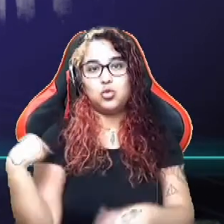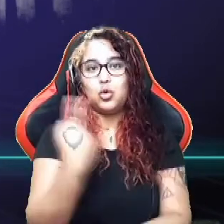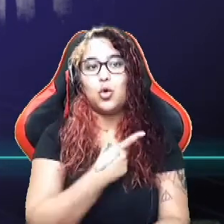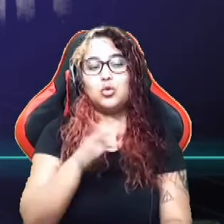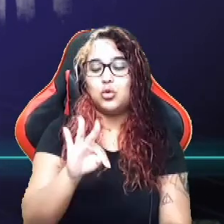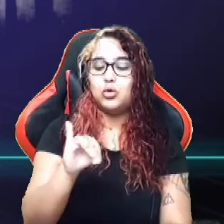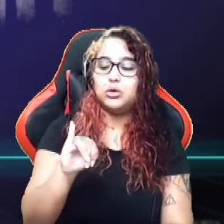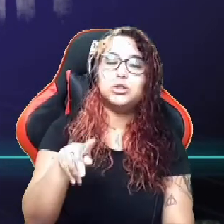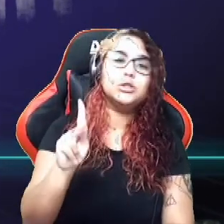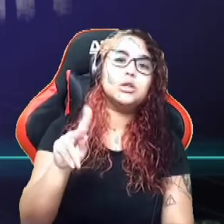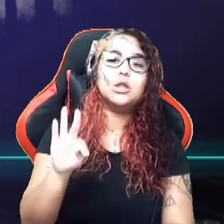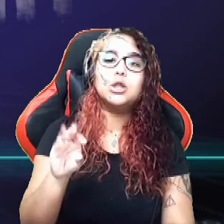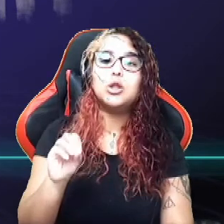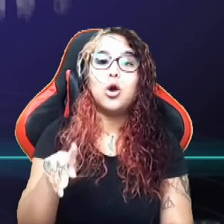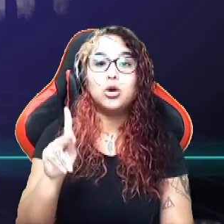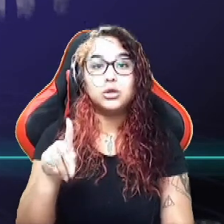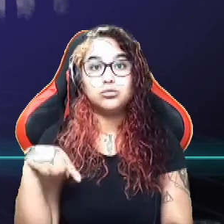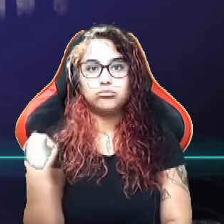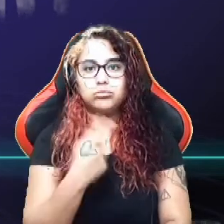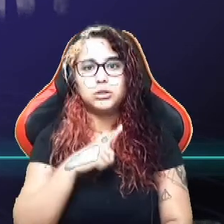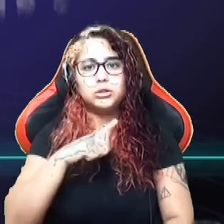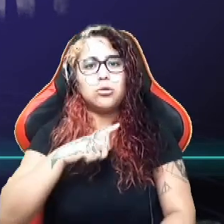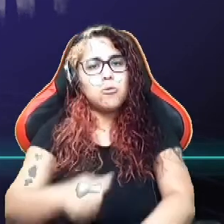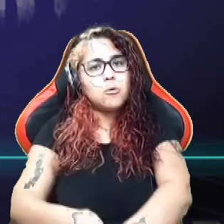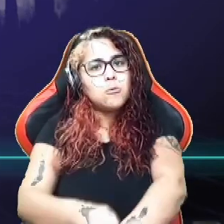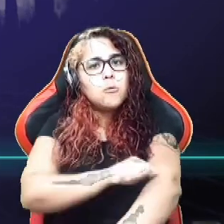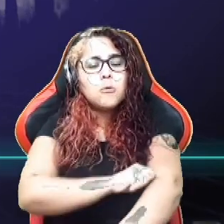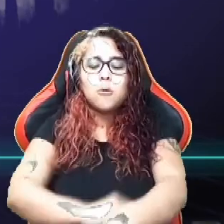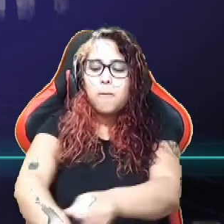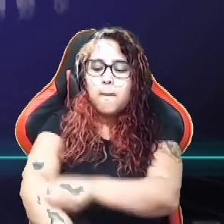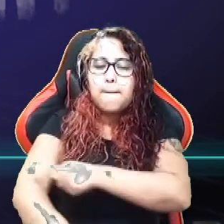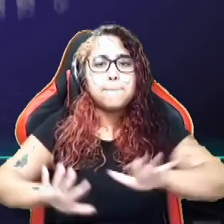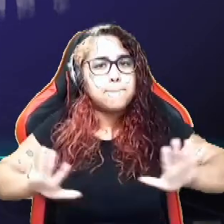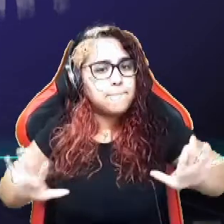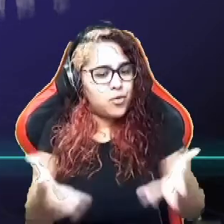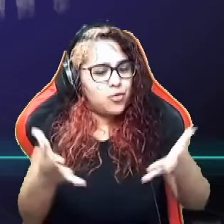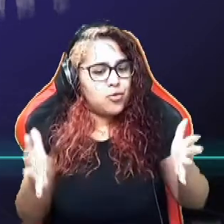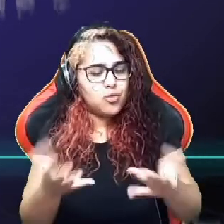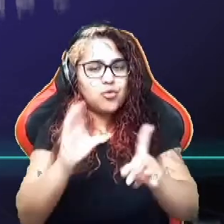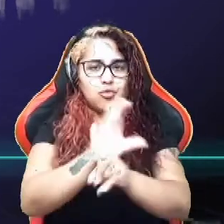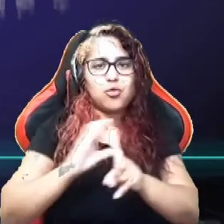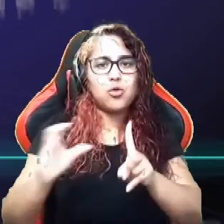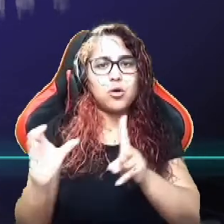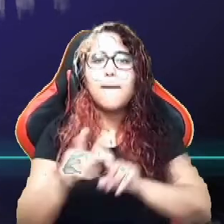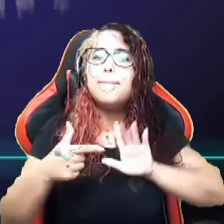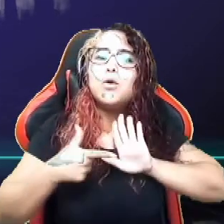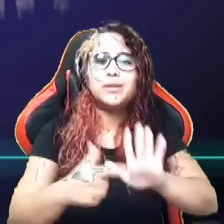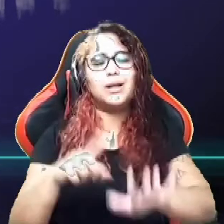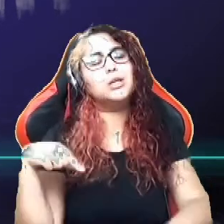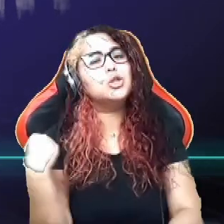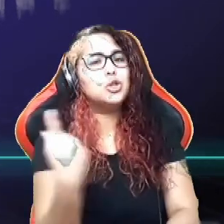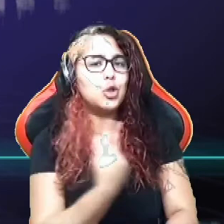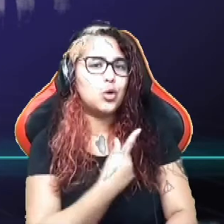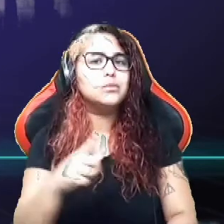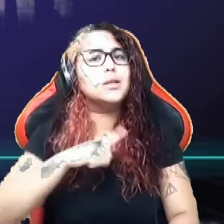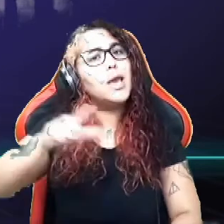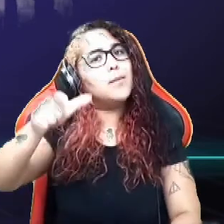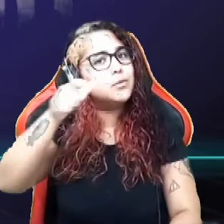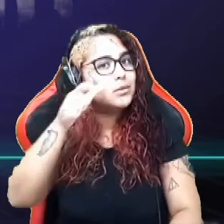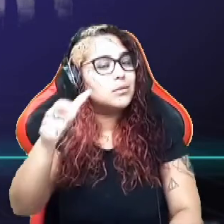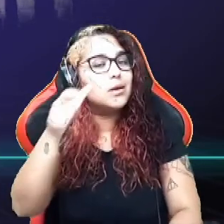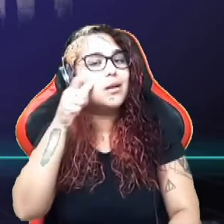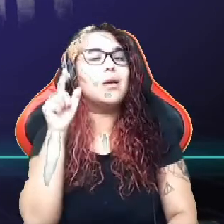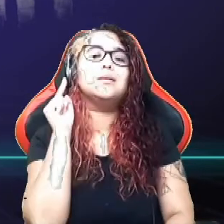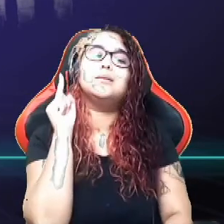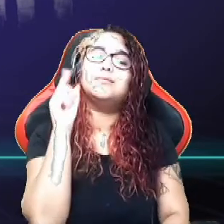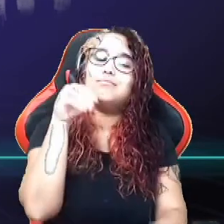So here on TikTok, we make a huge effort to really move the community and to show you how interested we are